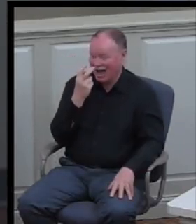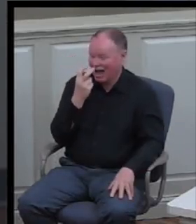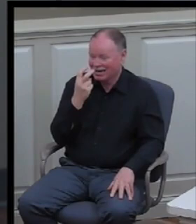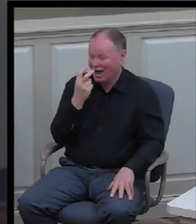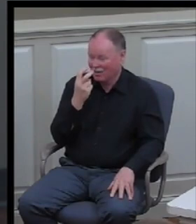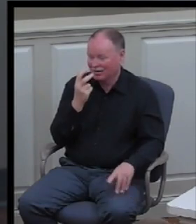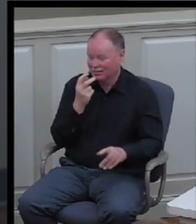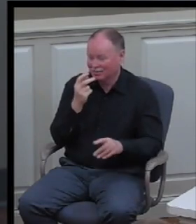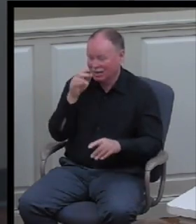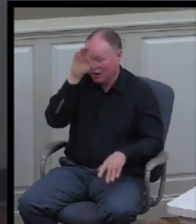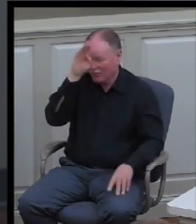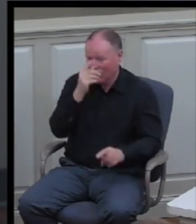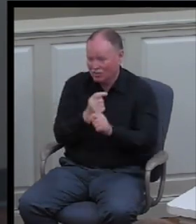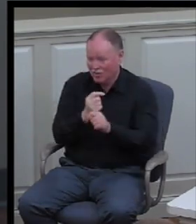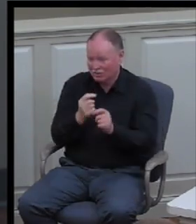than that.